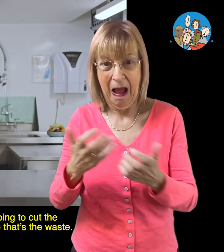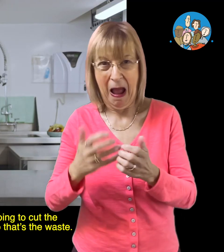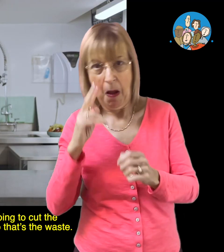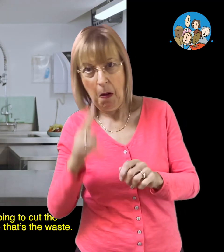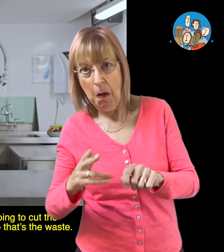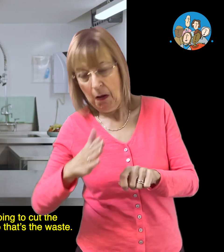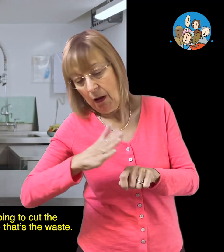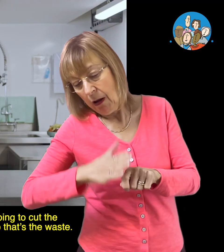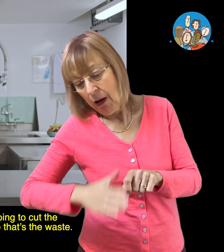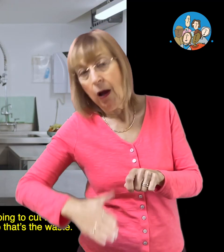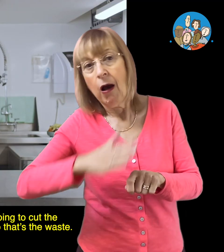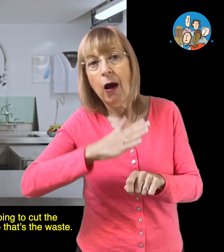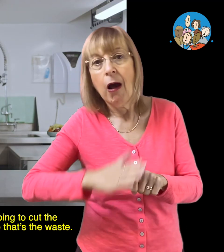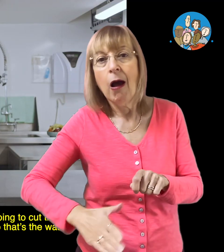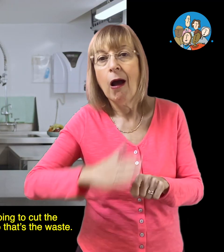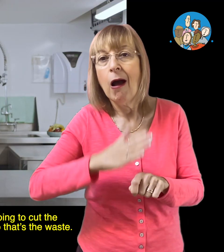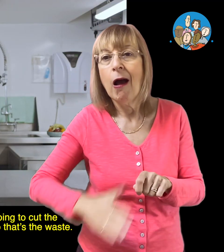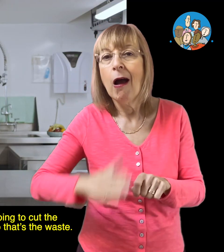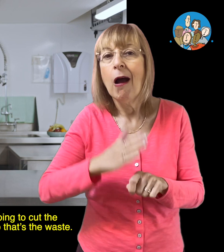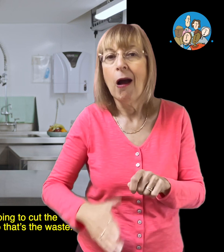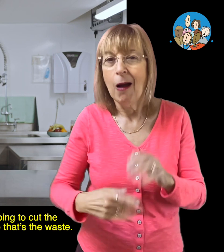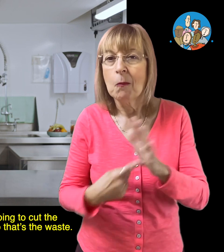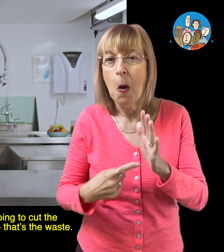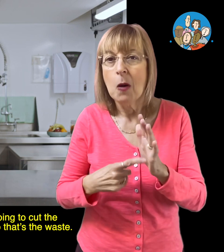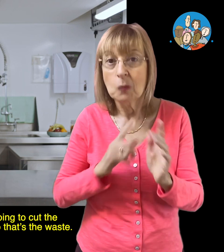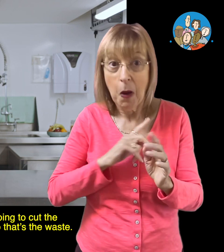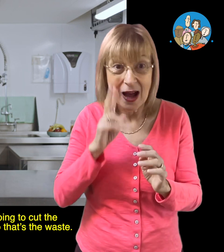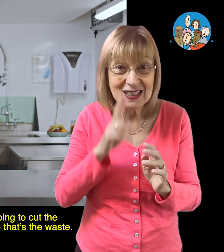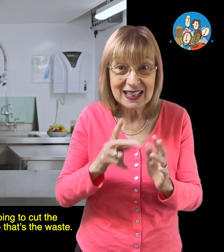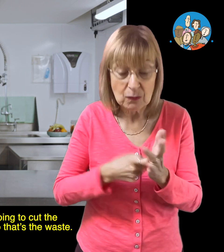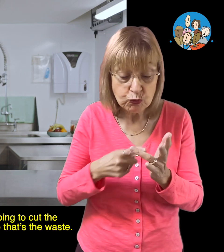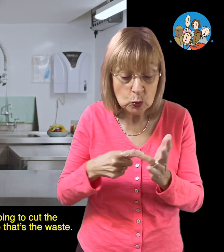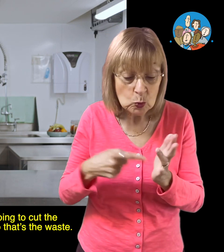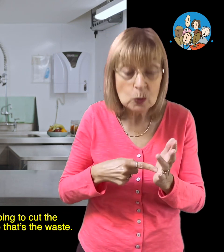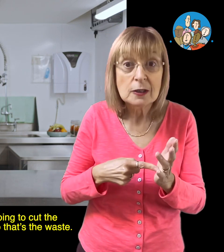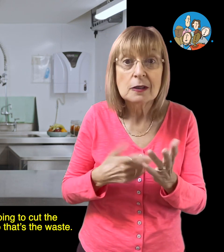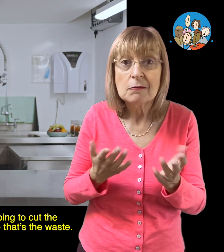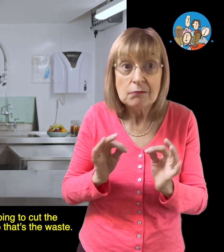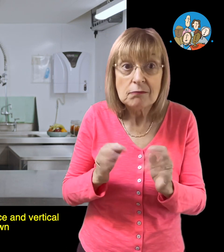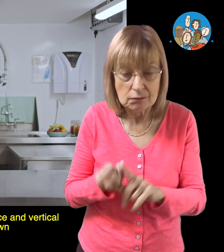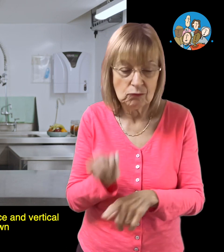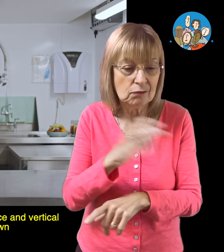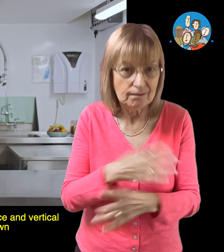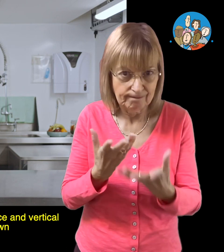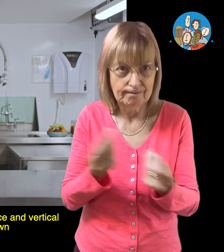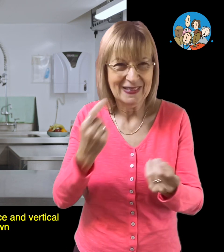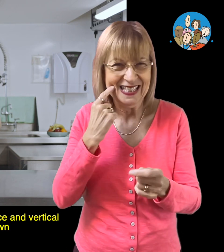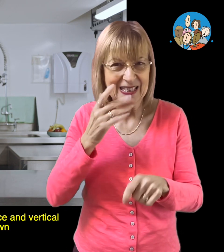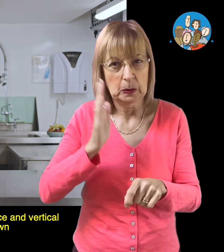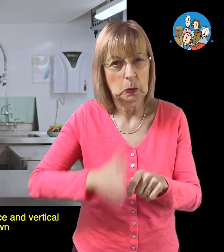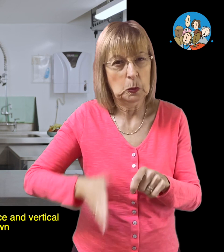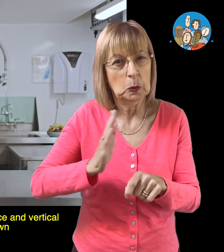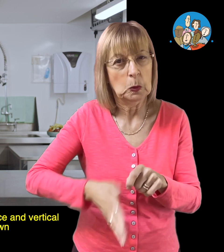to cut the root out. And you can see that root is completely gone, so that's the waste. So with